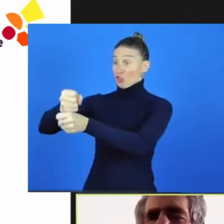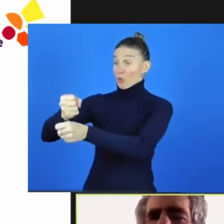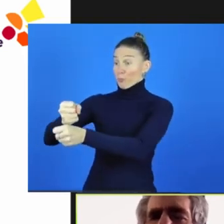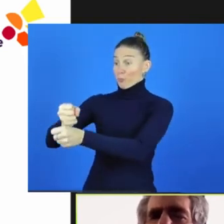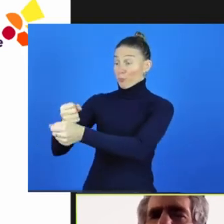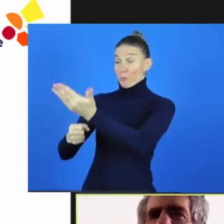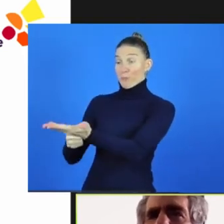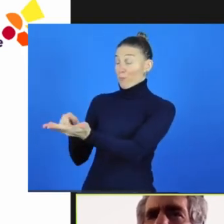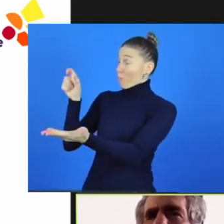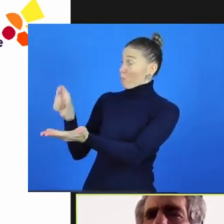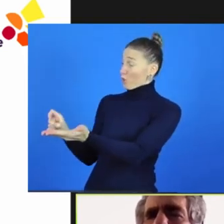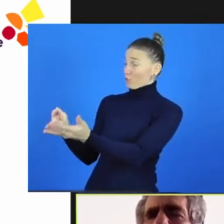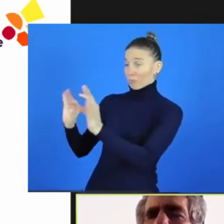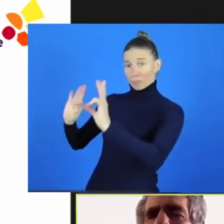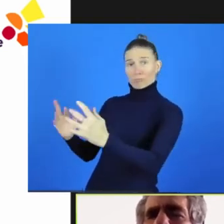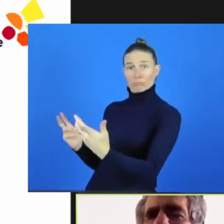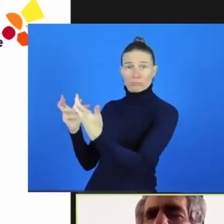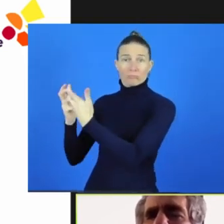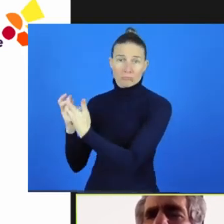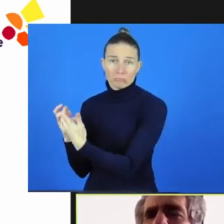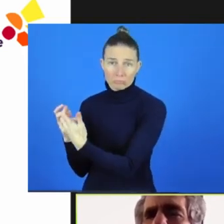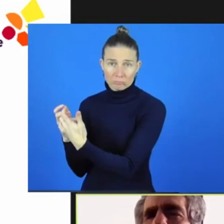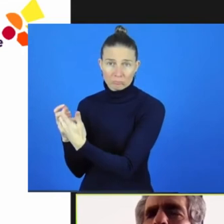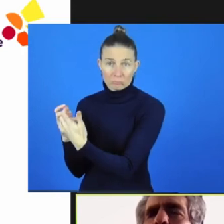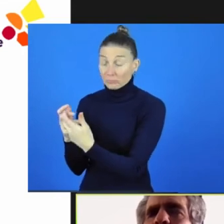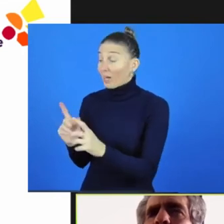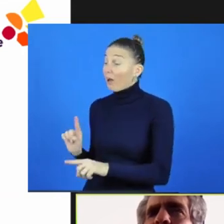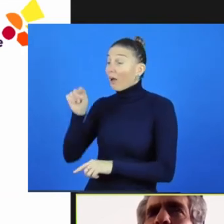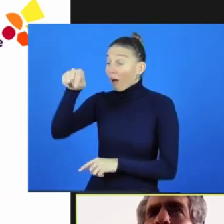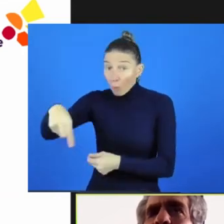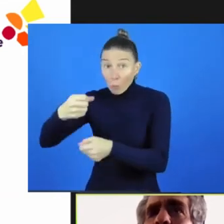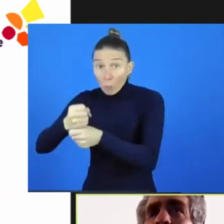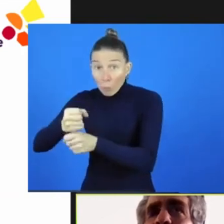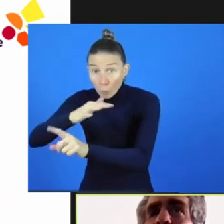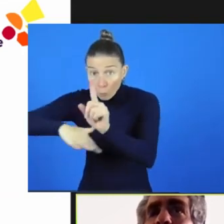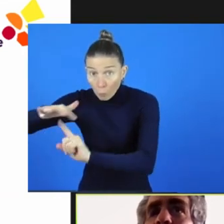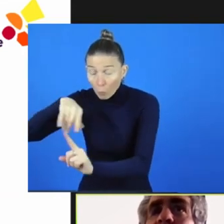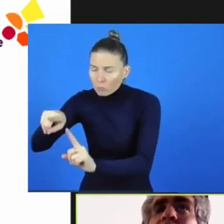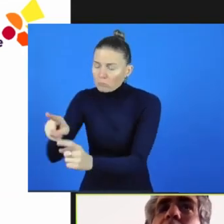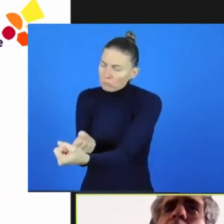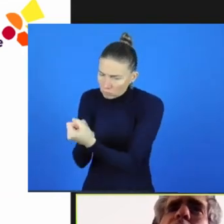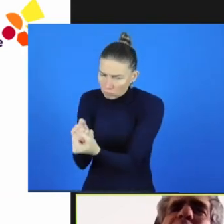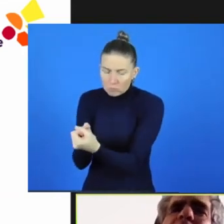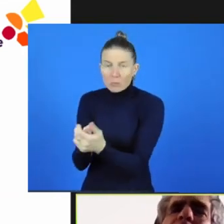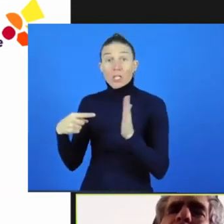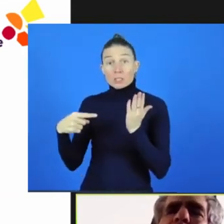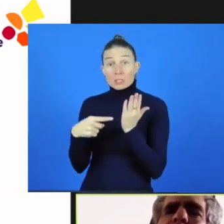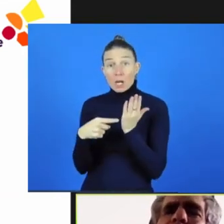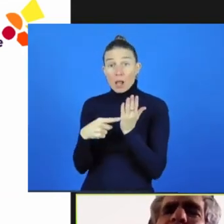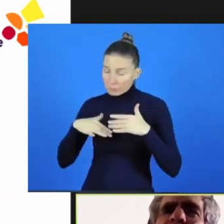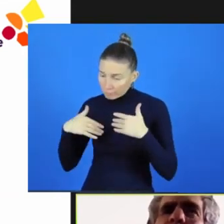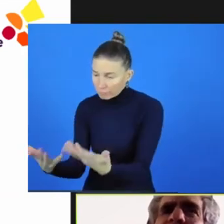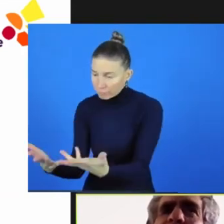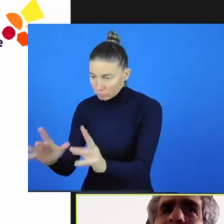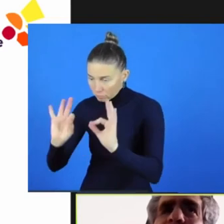and supporting the in the workplace with the appropriate technology solution. All the way through,